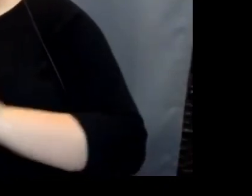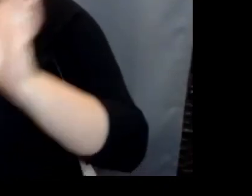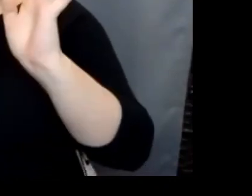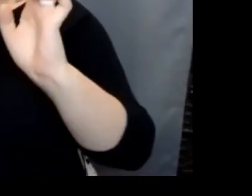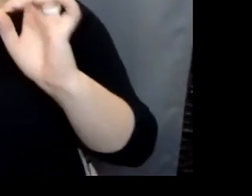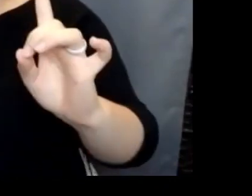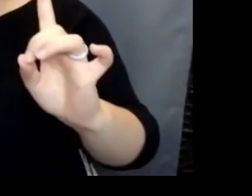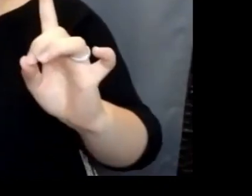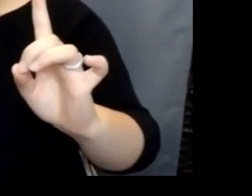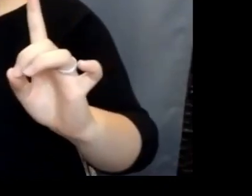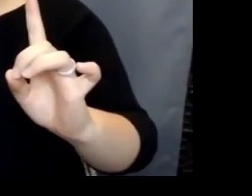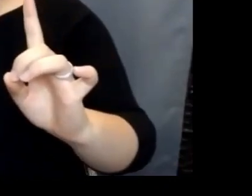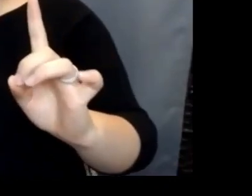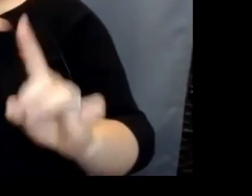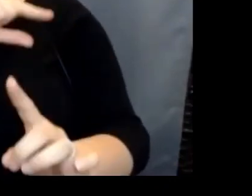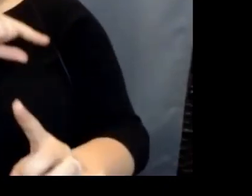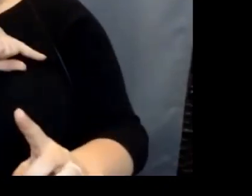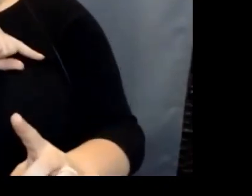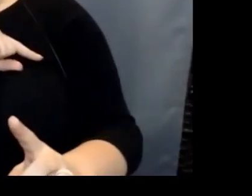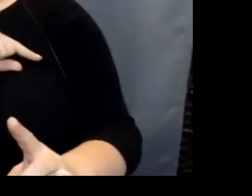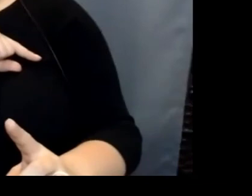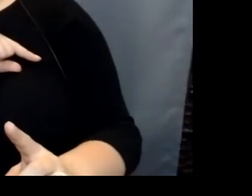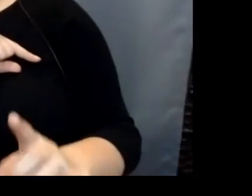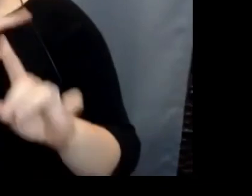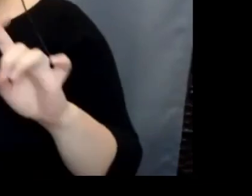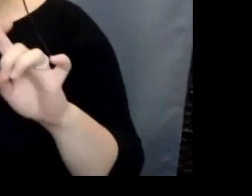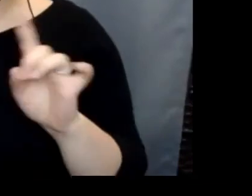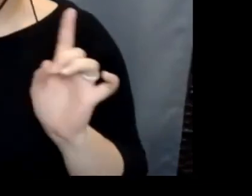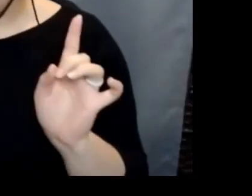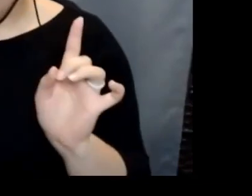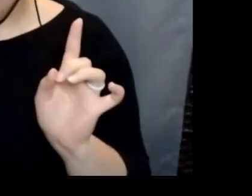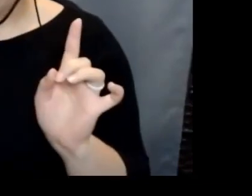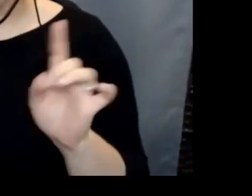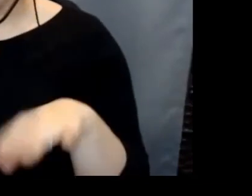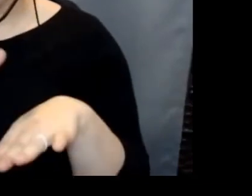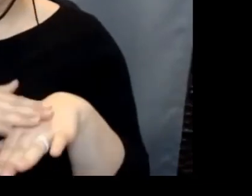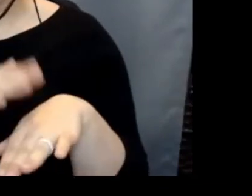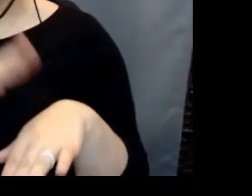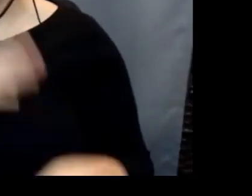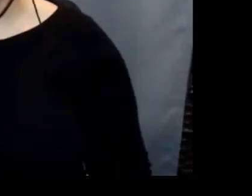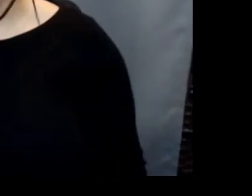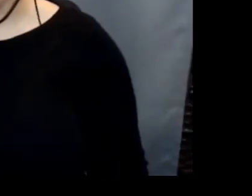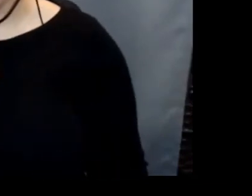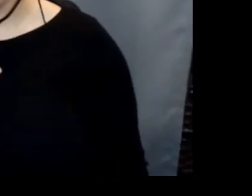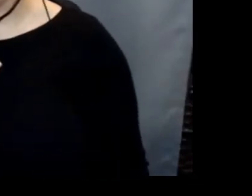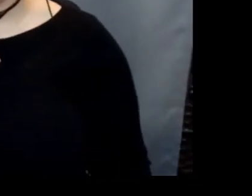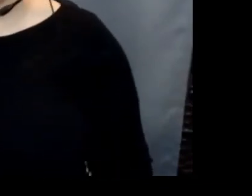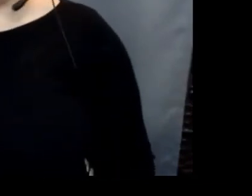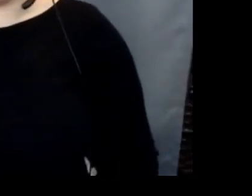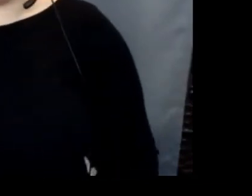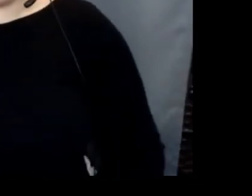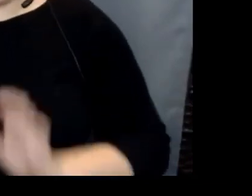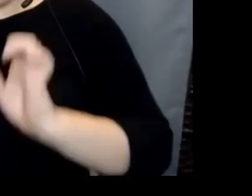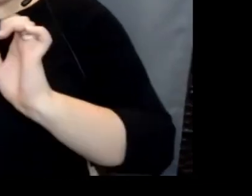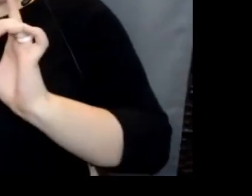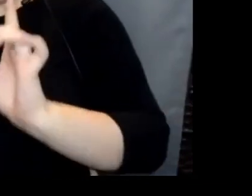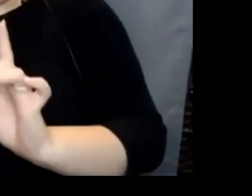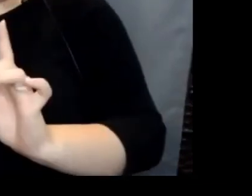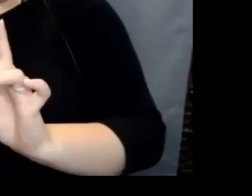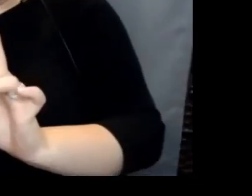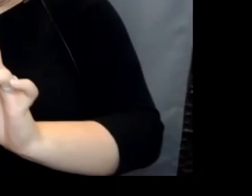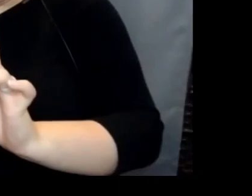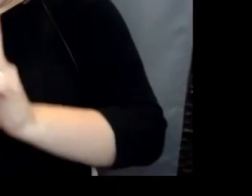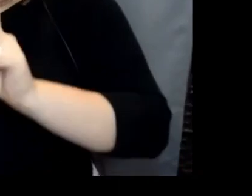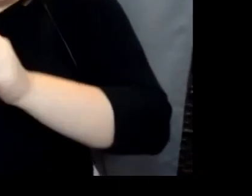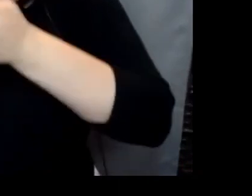absolutely a qualified expense. I would just put the small caveat that was the education expenses for the individual